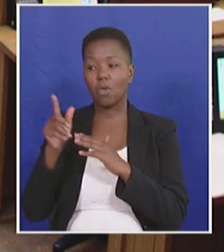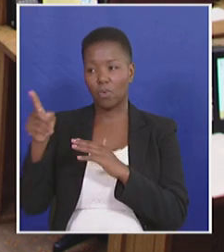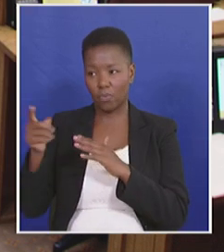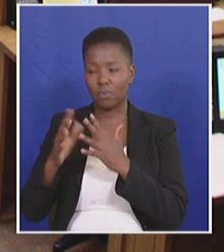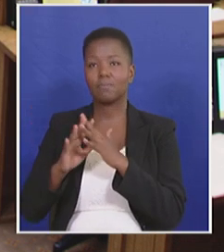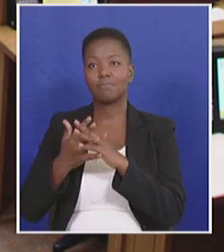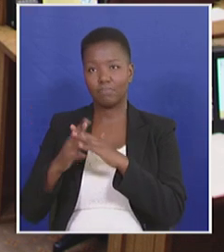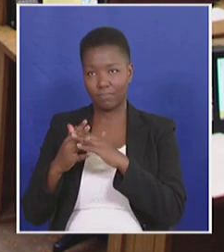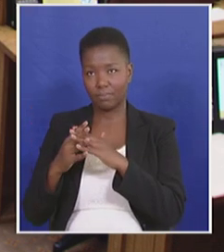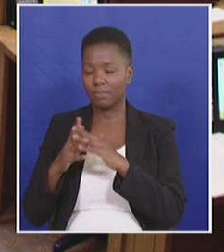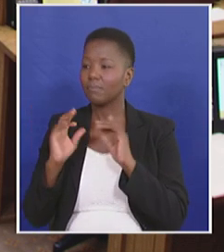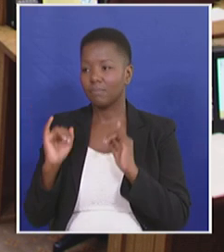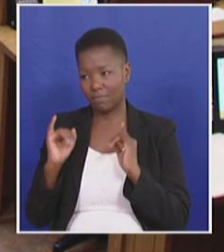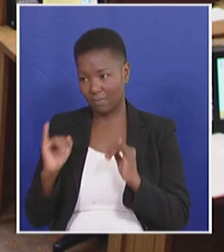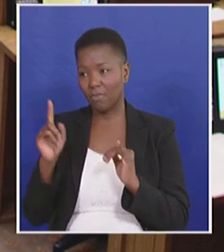are out of order.